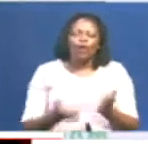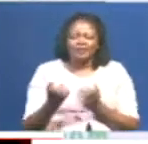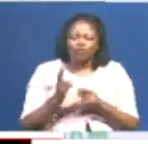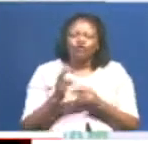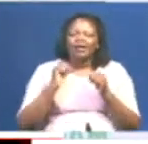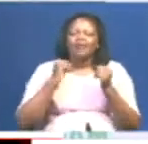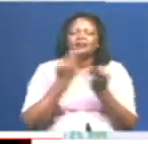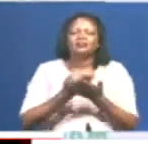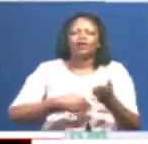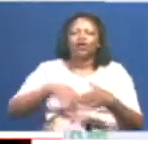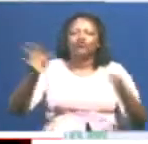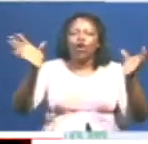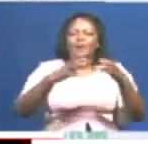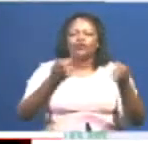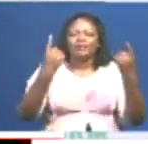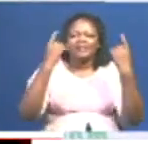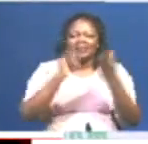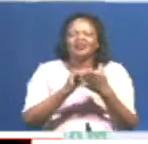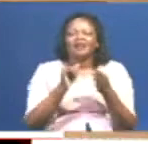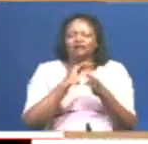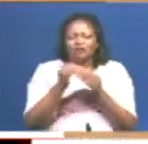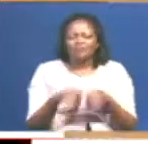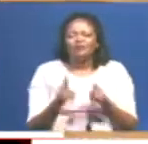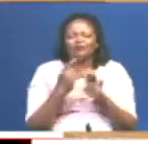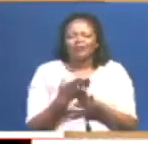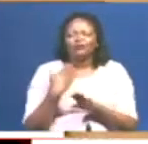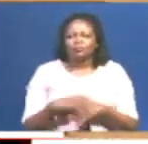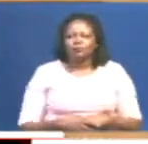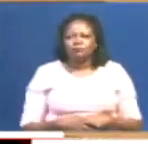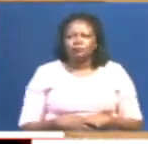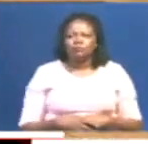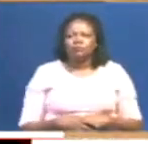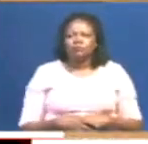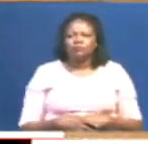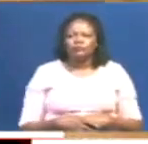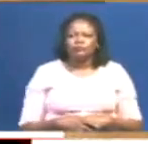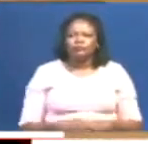communities to really understand that they can insure themselves in advance. Trevor, for lunchtime news.